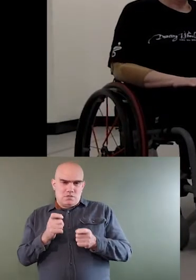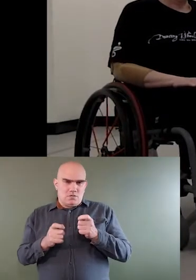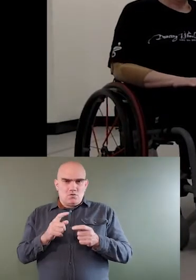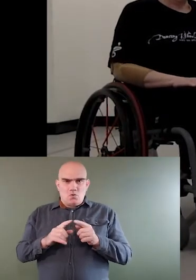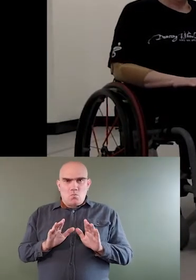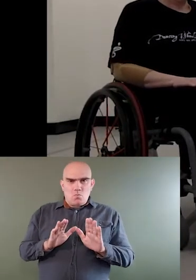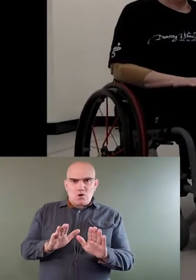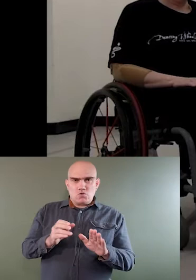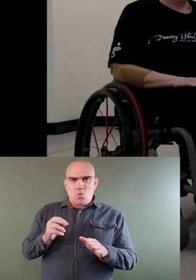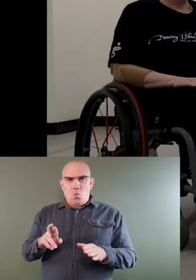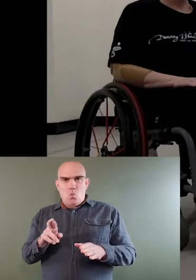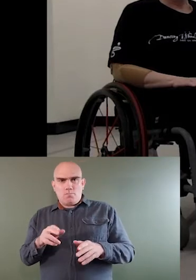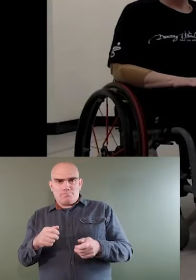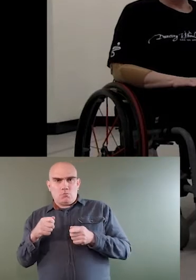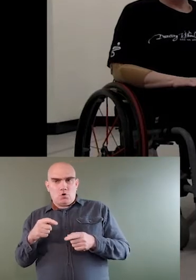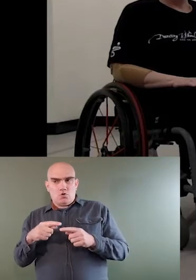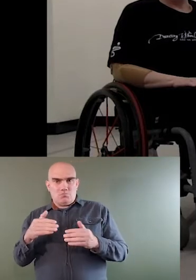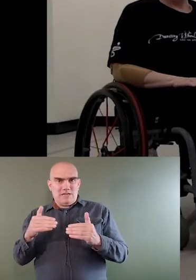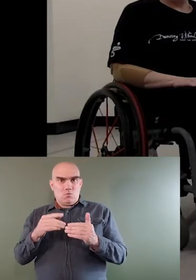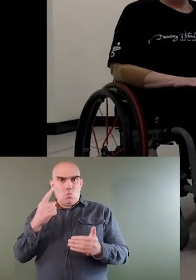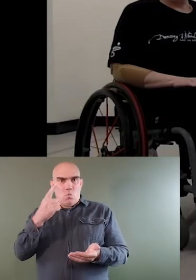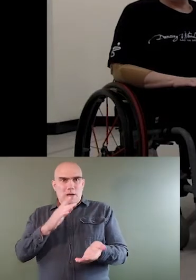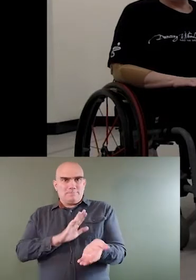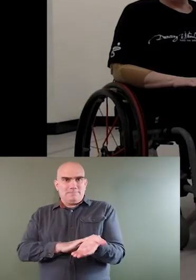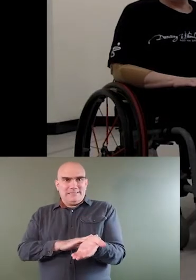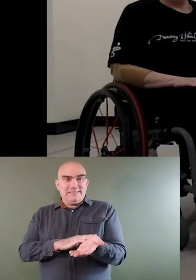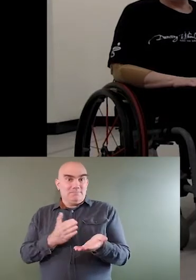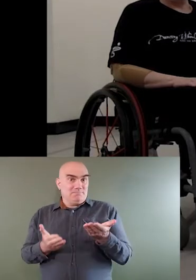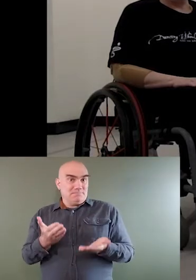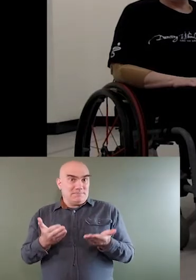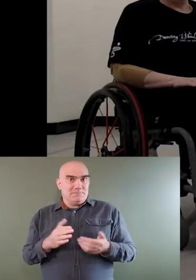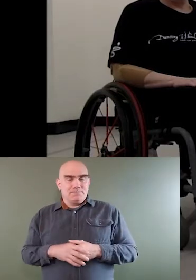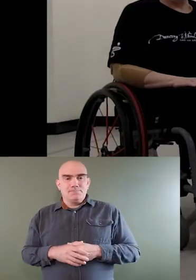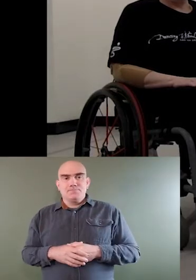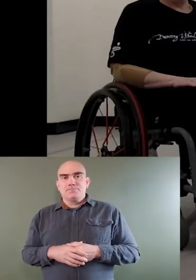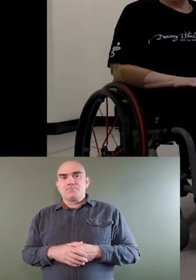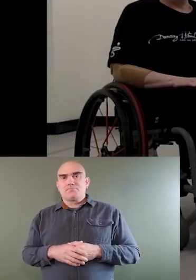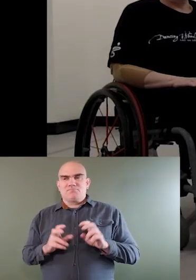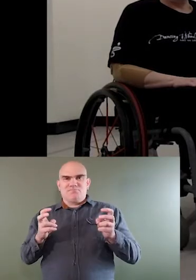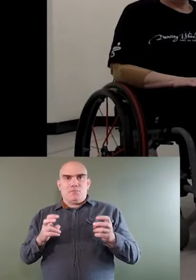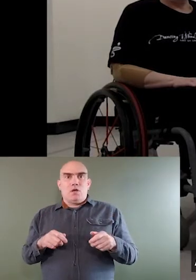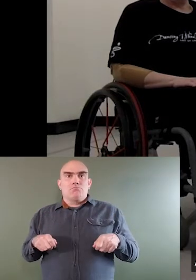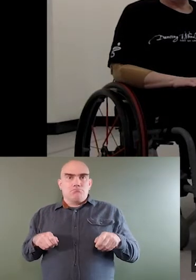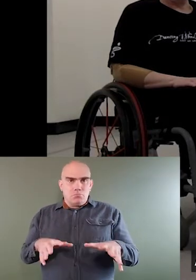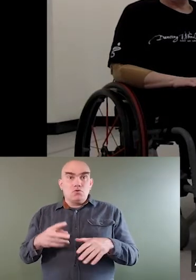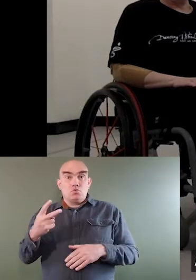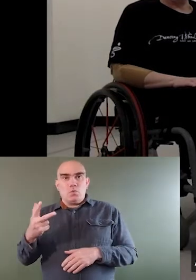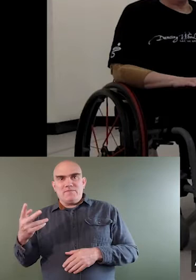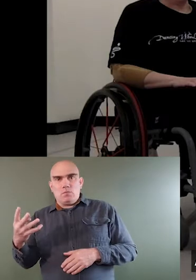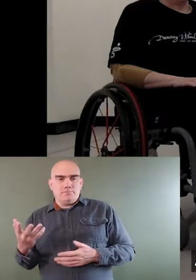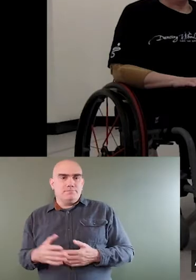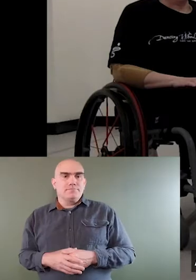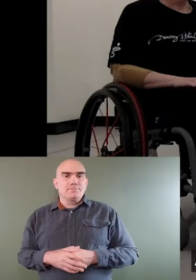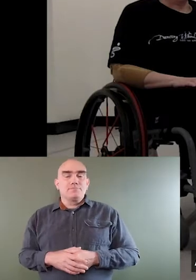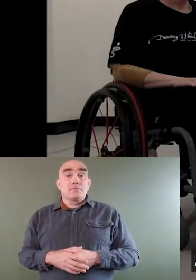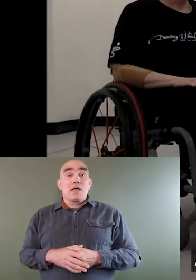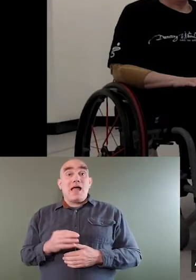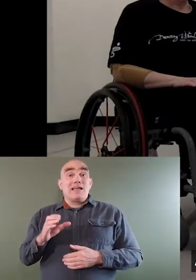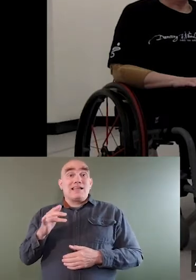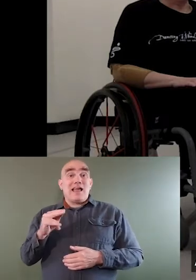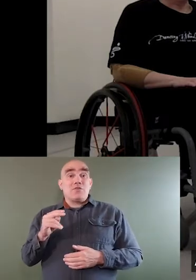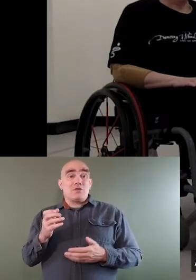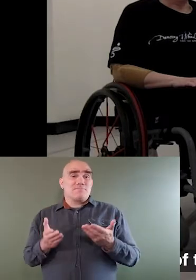for the push or the pull to be one of those beats. And Catherine might take